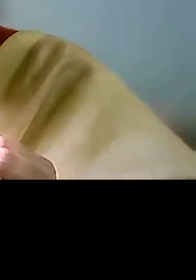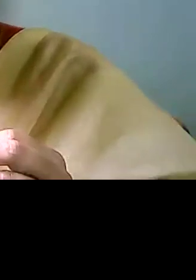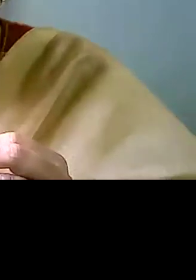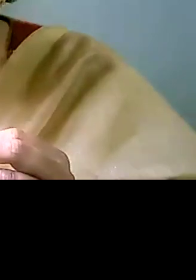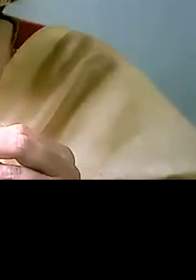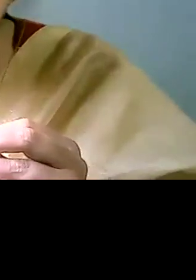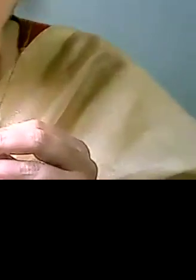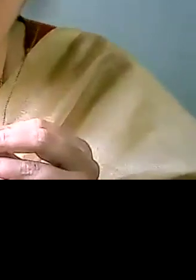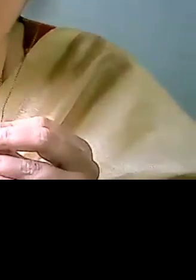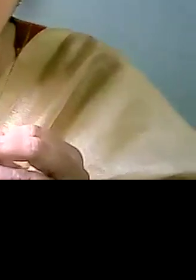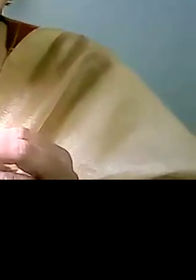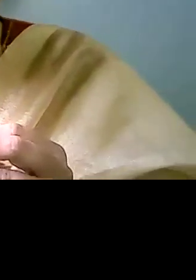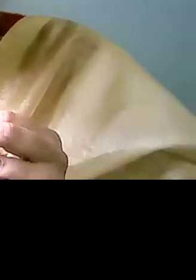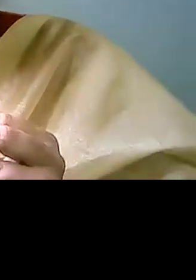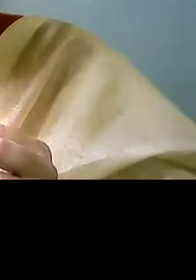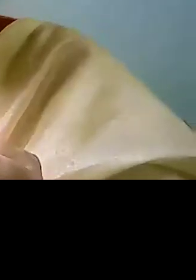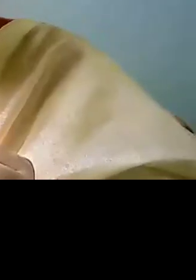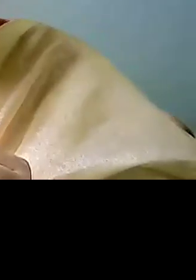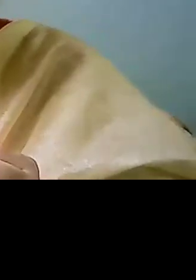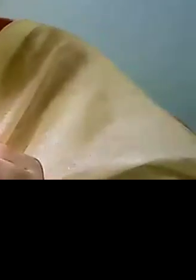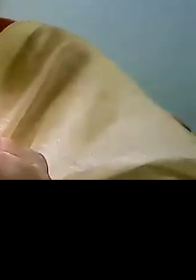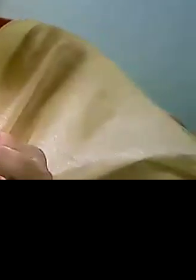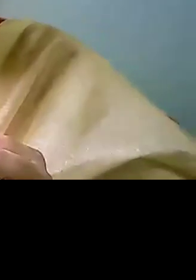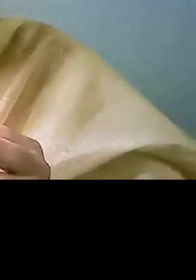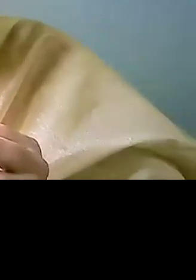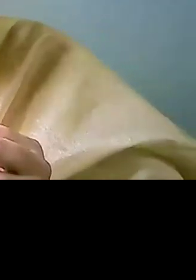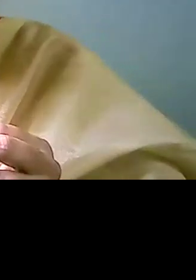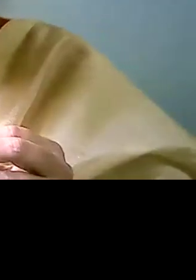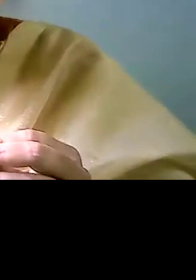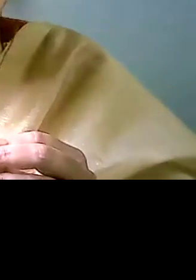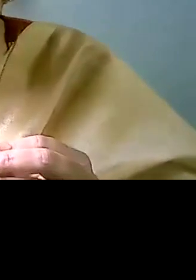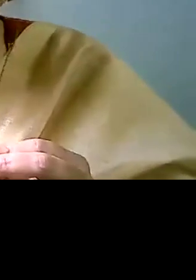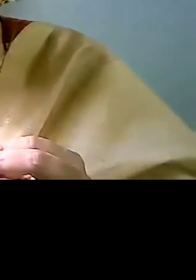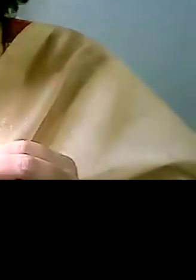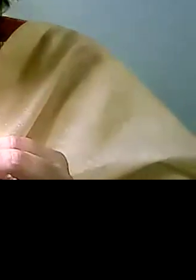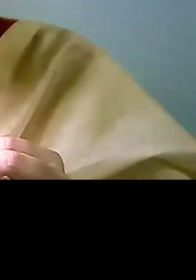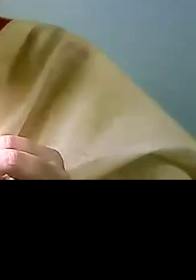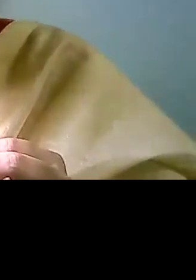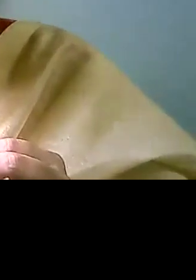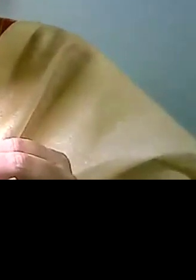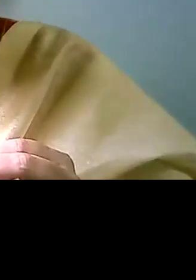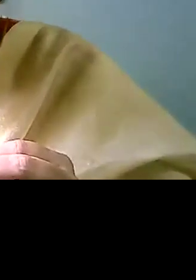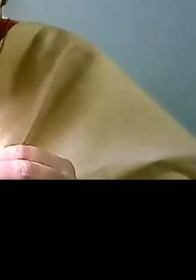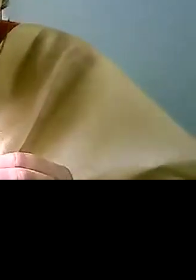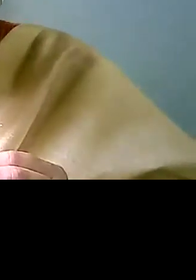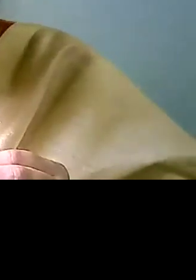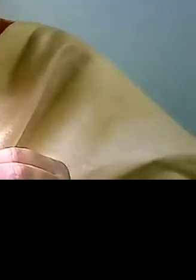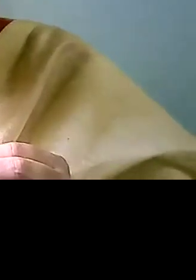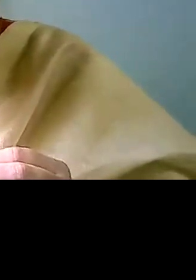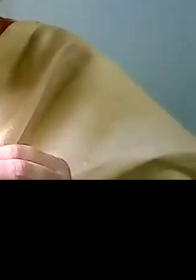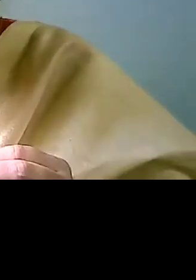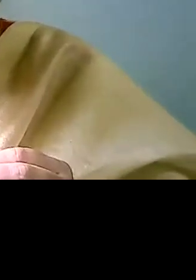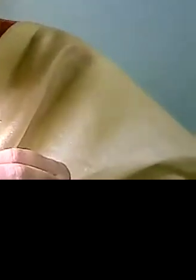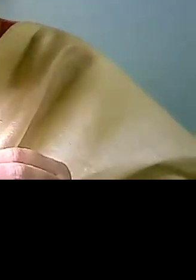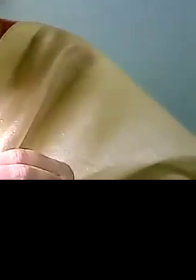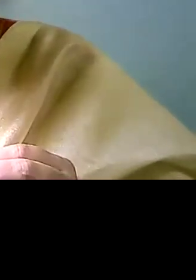for motivating us to take on all, whether it is online, offline. Even today, I think after this, we have the White Cane Day celebration